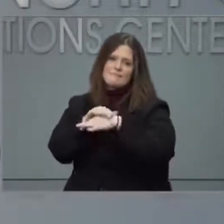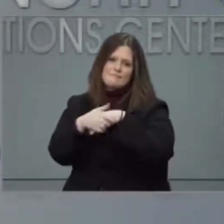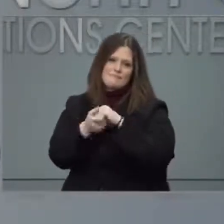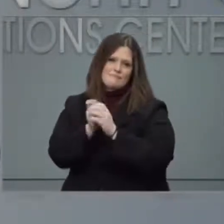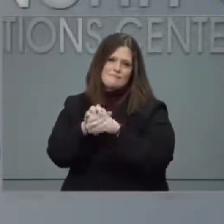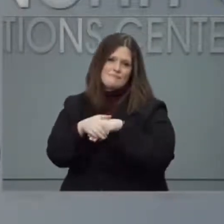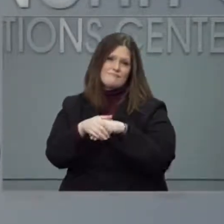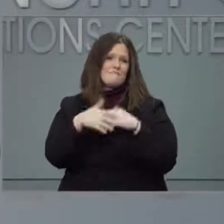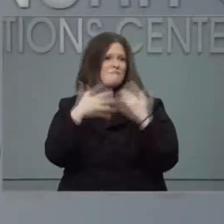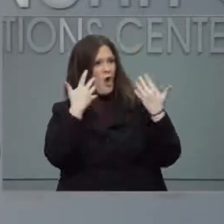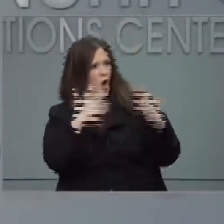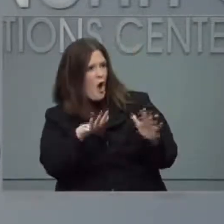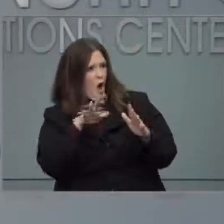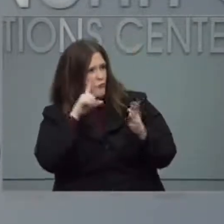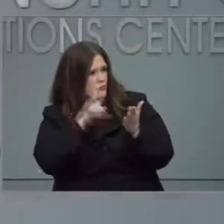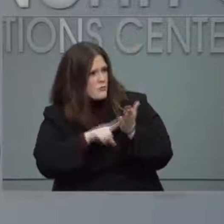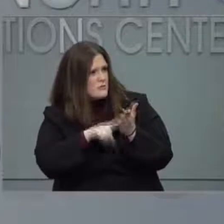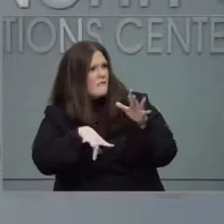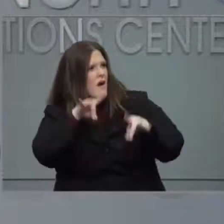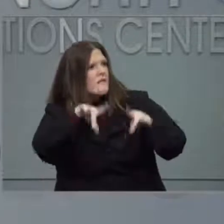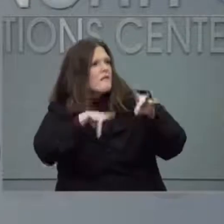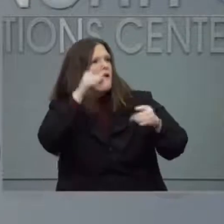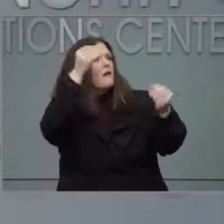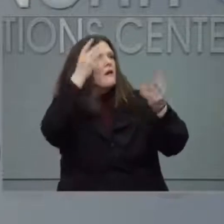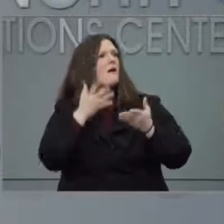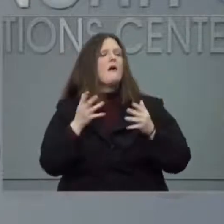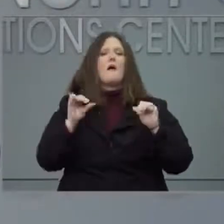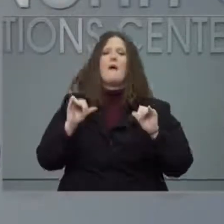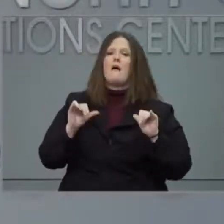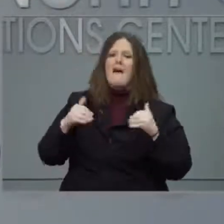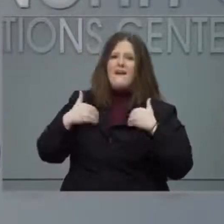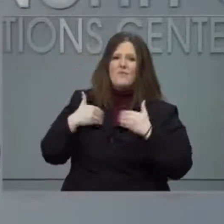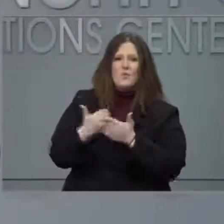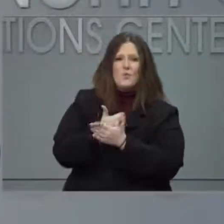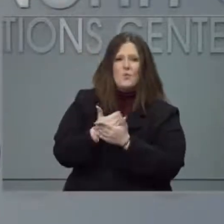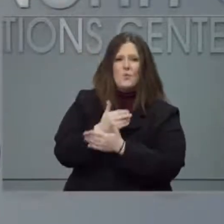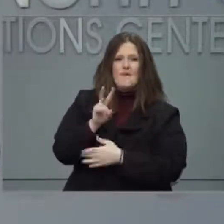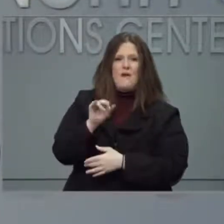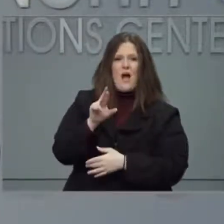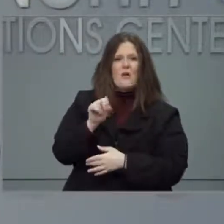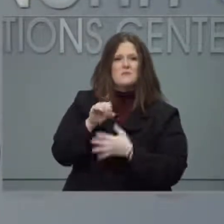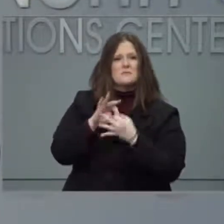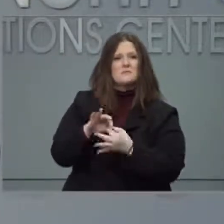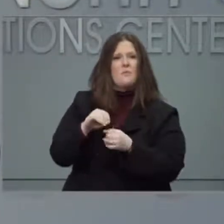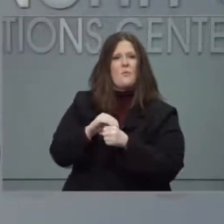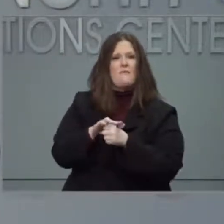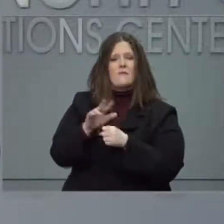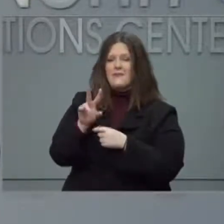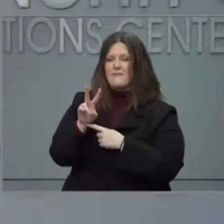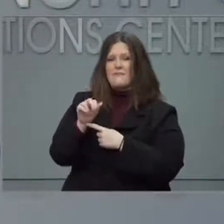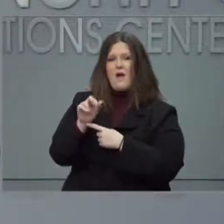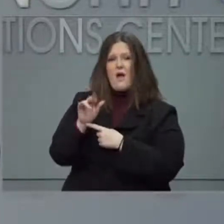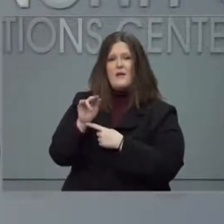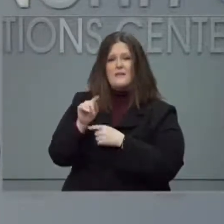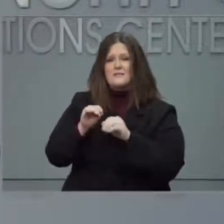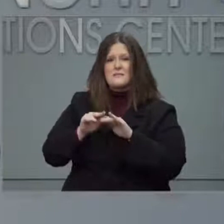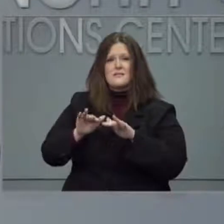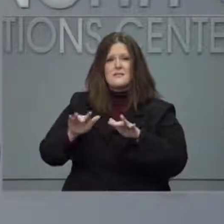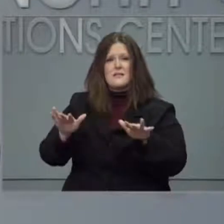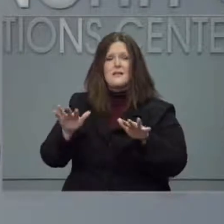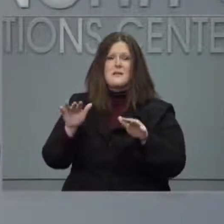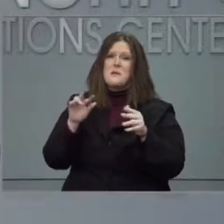contagious strains of the virus are here in North Carolina, as Dr. Cohen said, and carelessness could lead to a